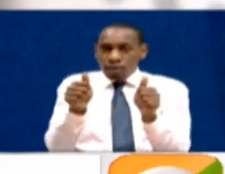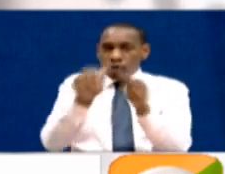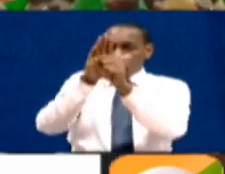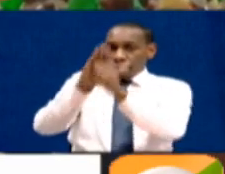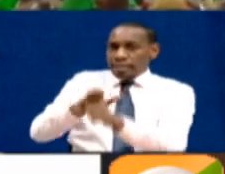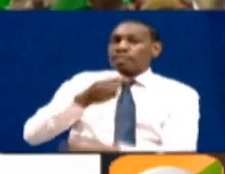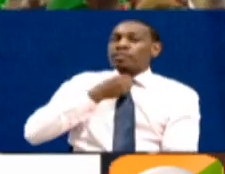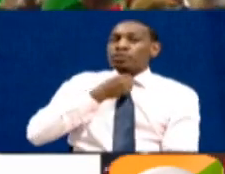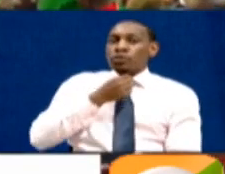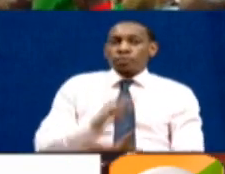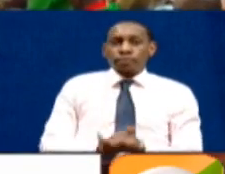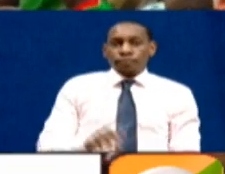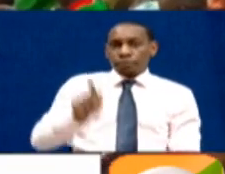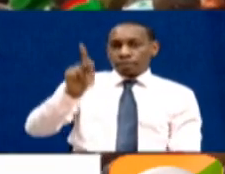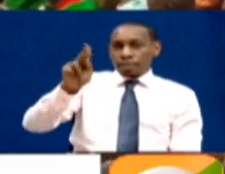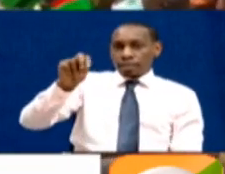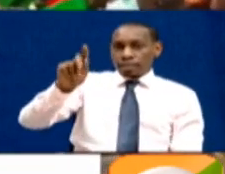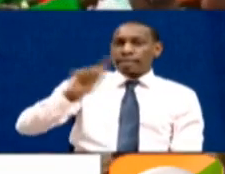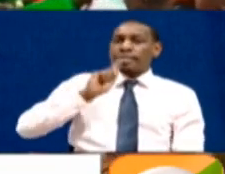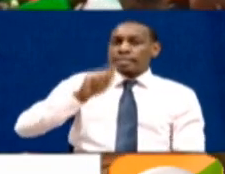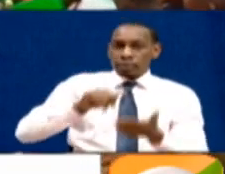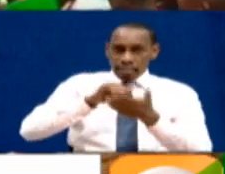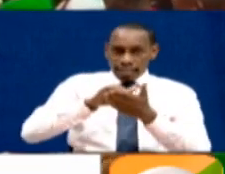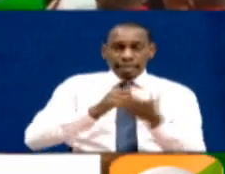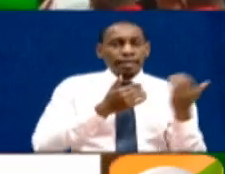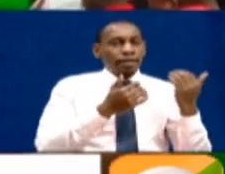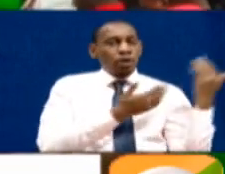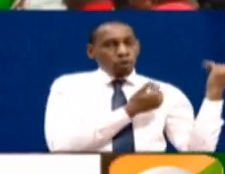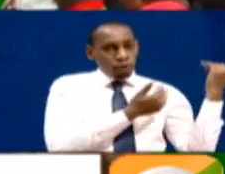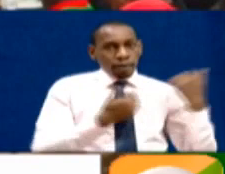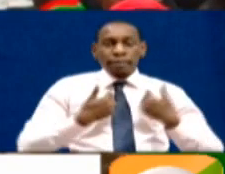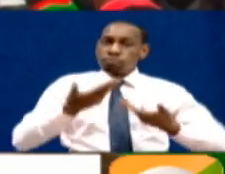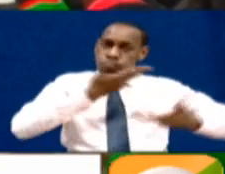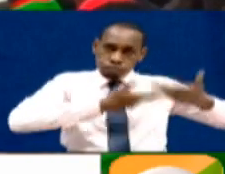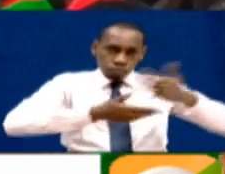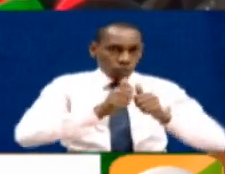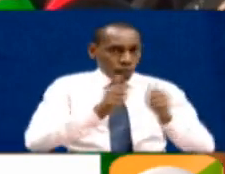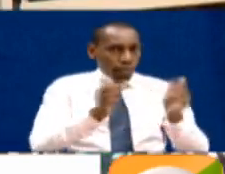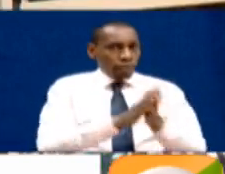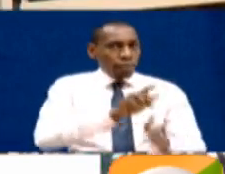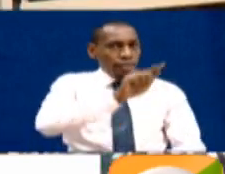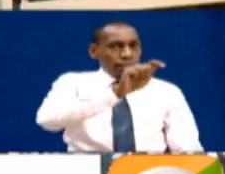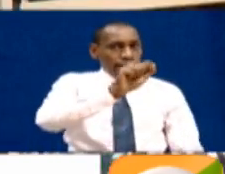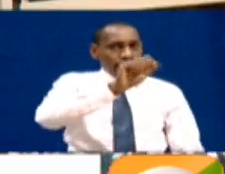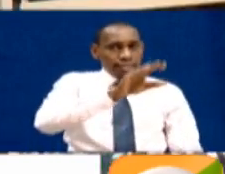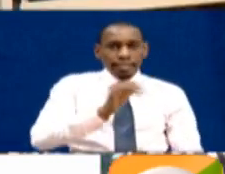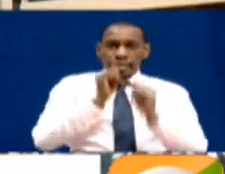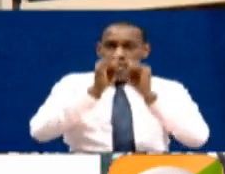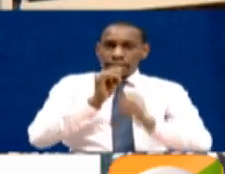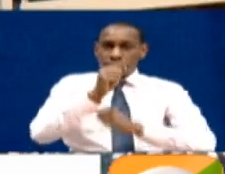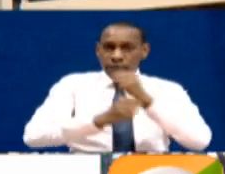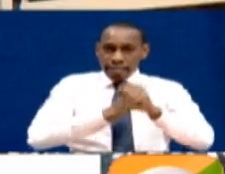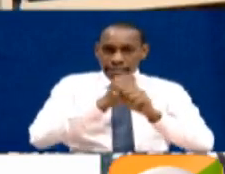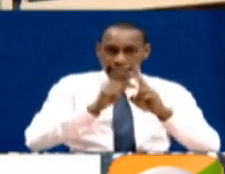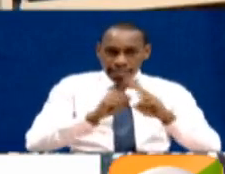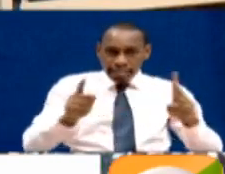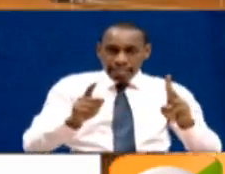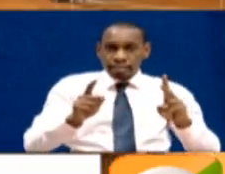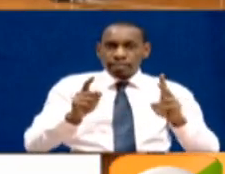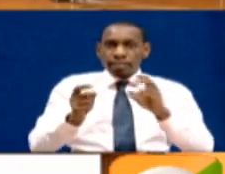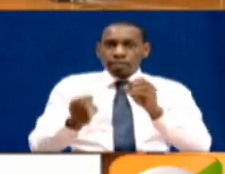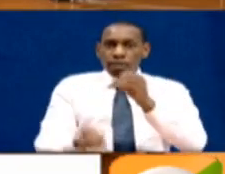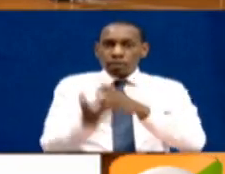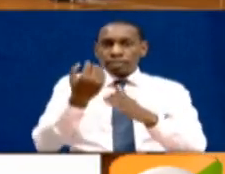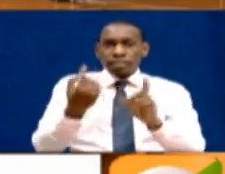union. KNUT, however, says it still hopes for a constructive engagement with TSC as the new year begins, setting